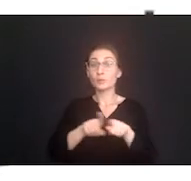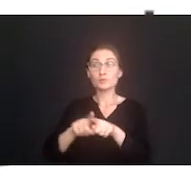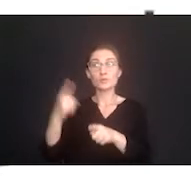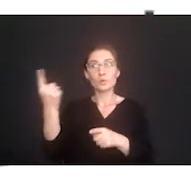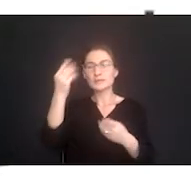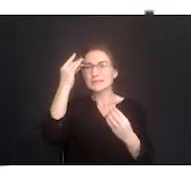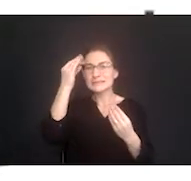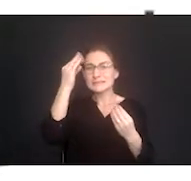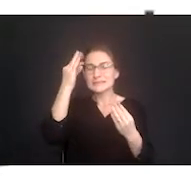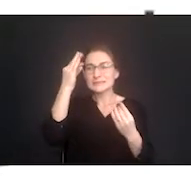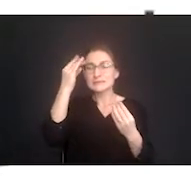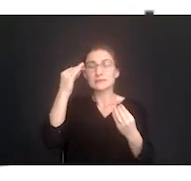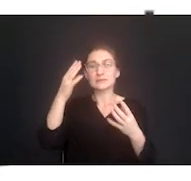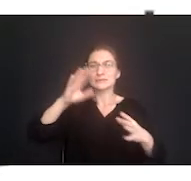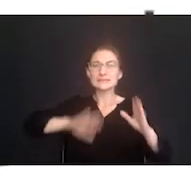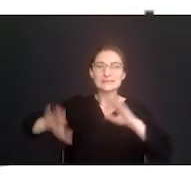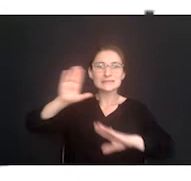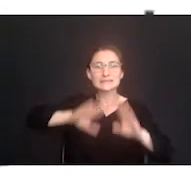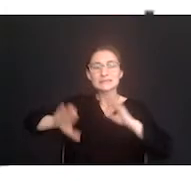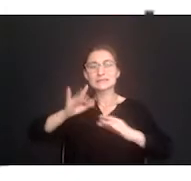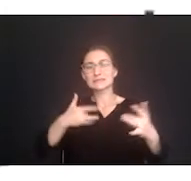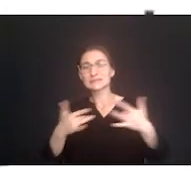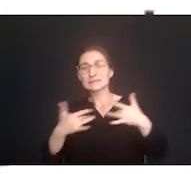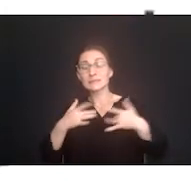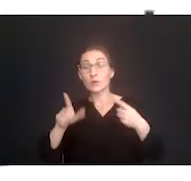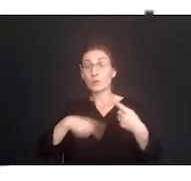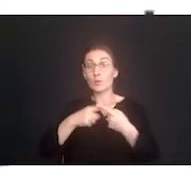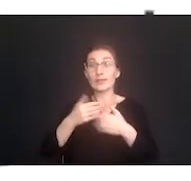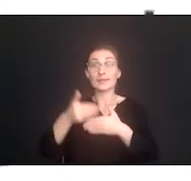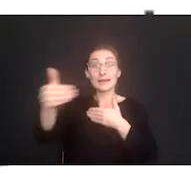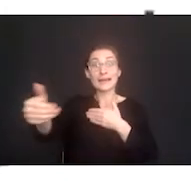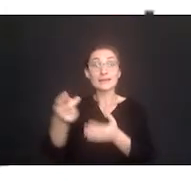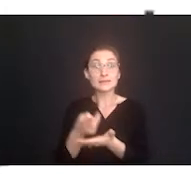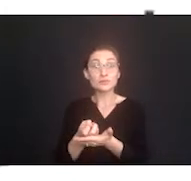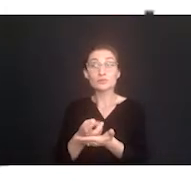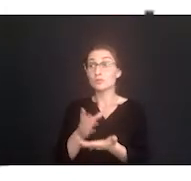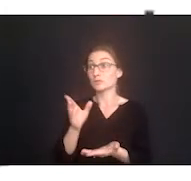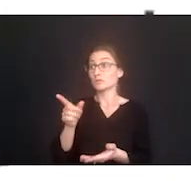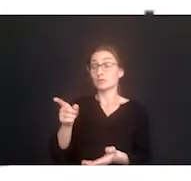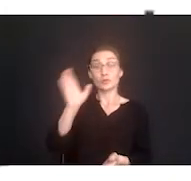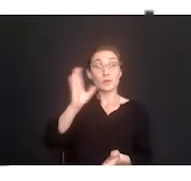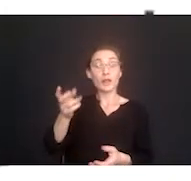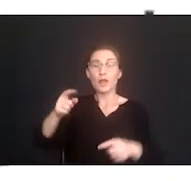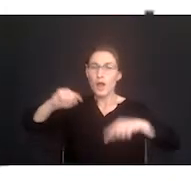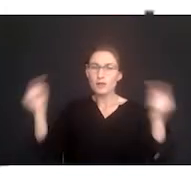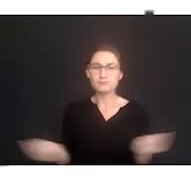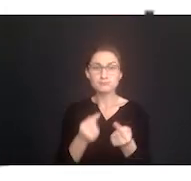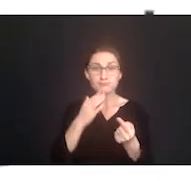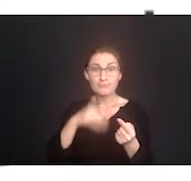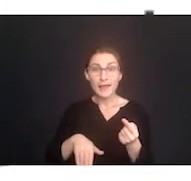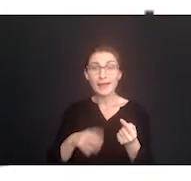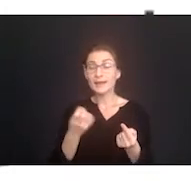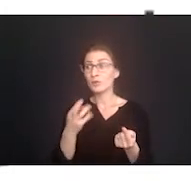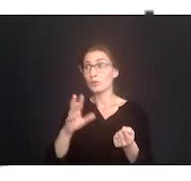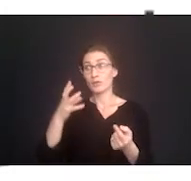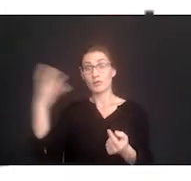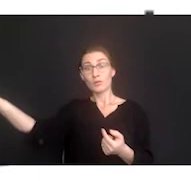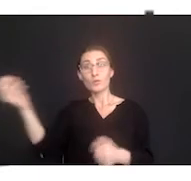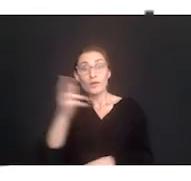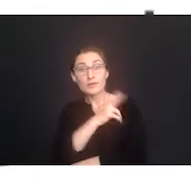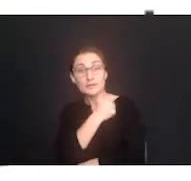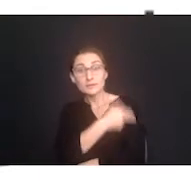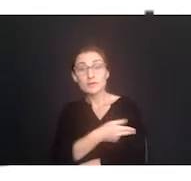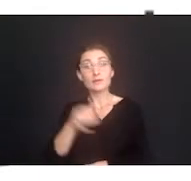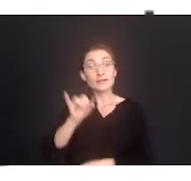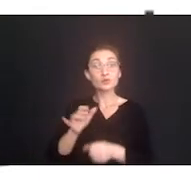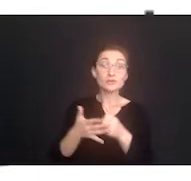about when the next seizure will take place and what will happen. Will Natalie be injured badly this time? Will they have to go to the hospital? Will their